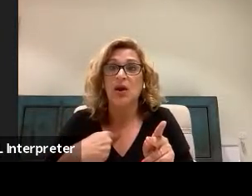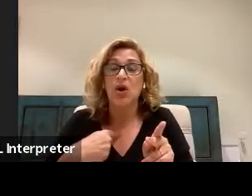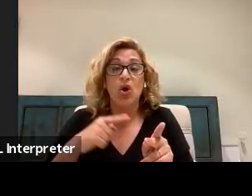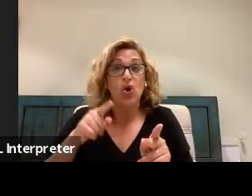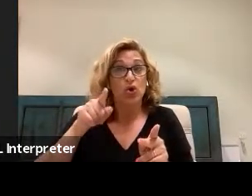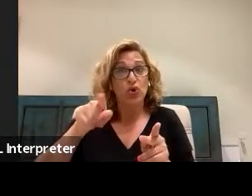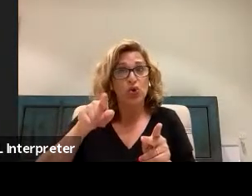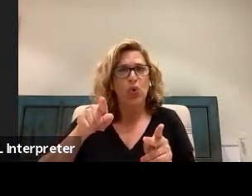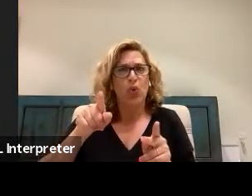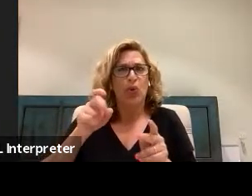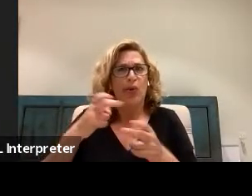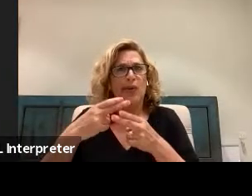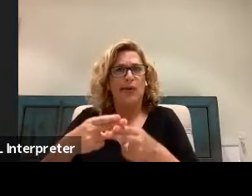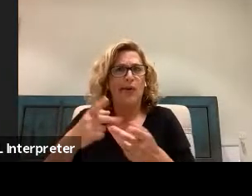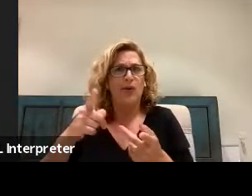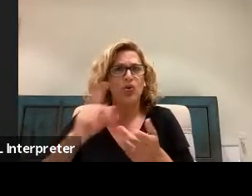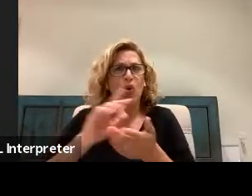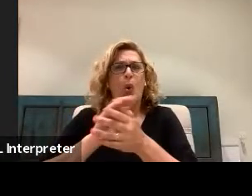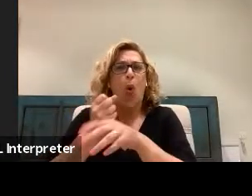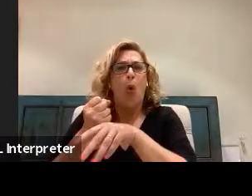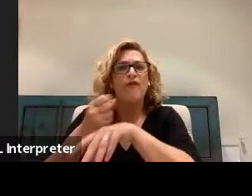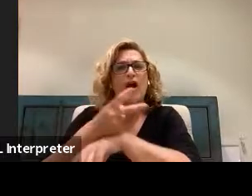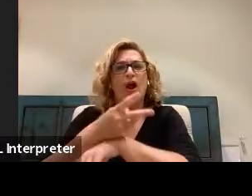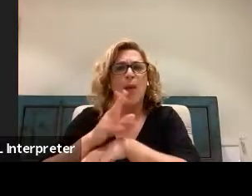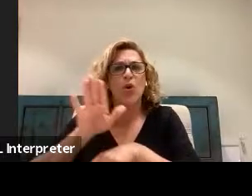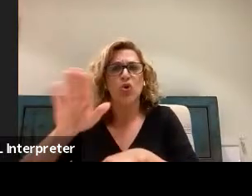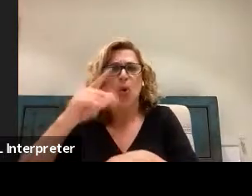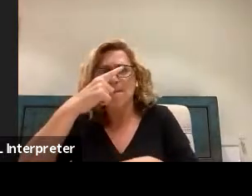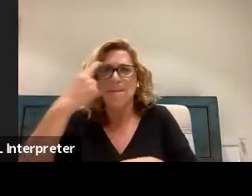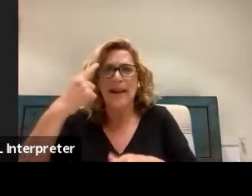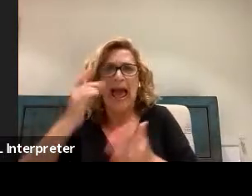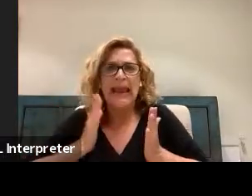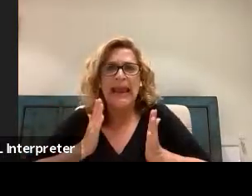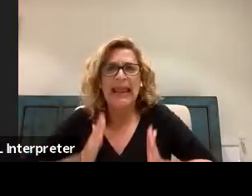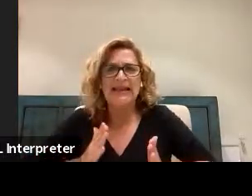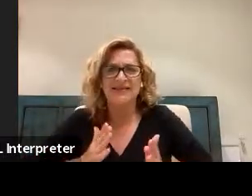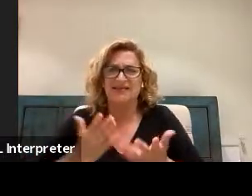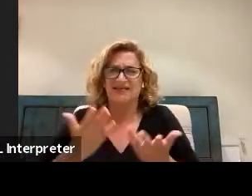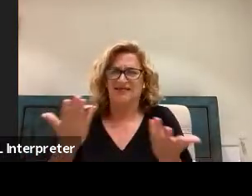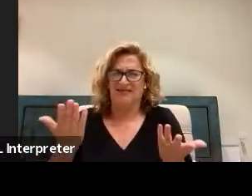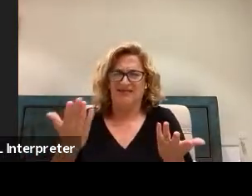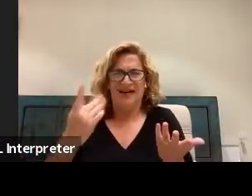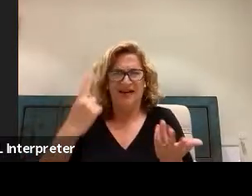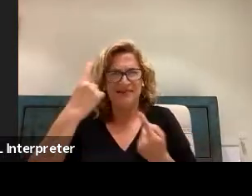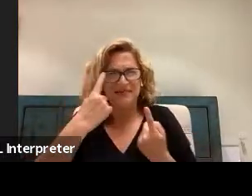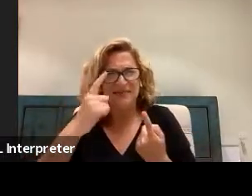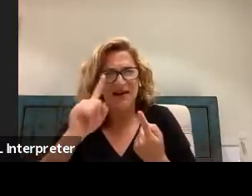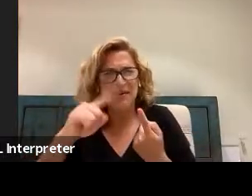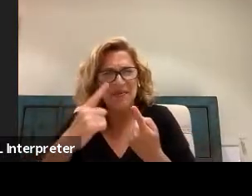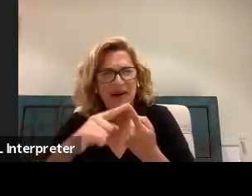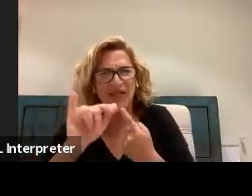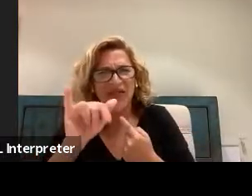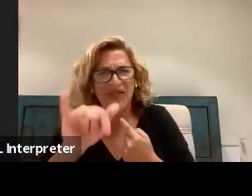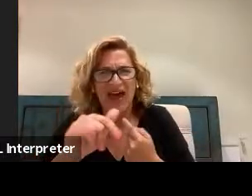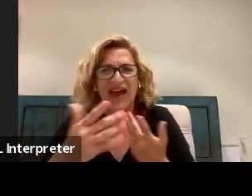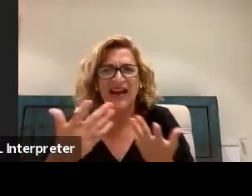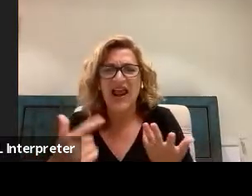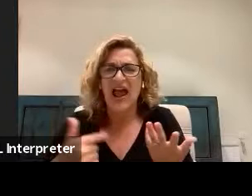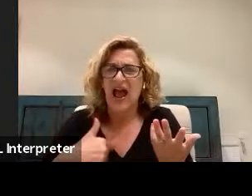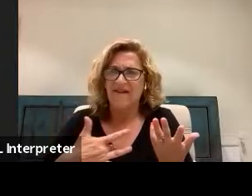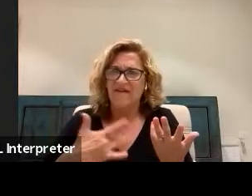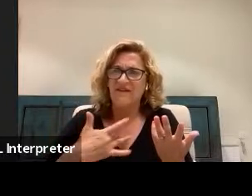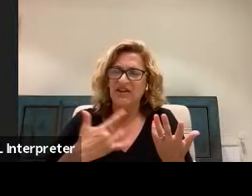How wonderful. You've overcome being black. I really admire that. And I still see